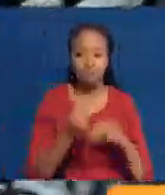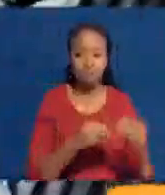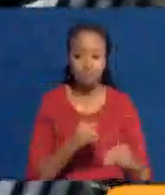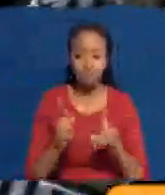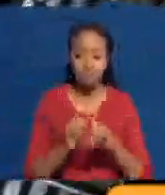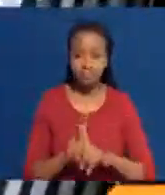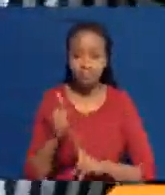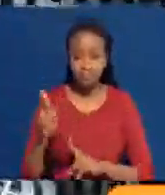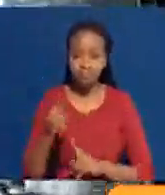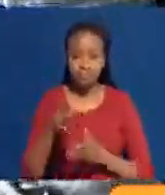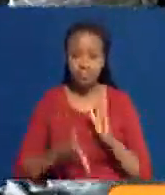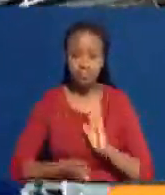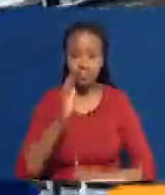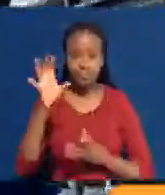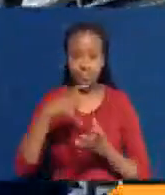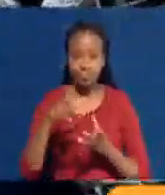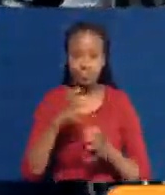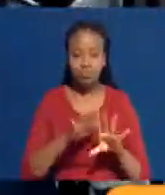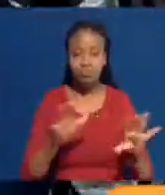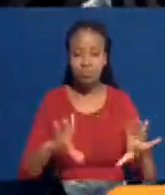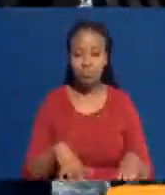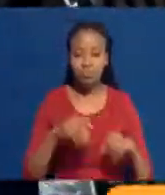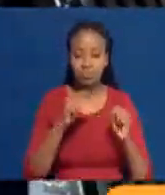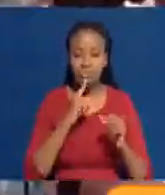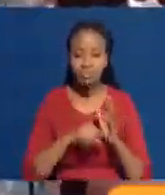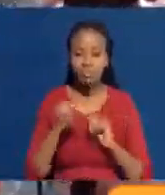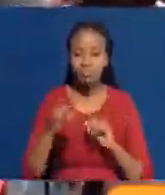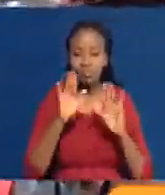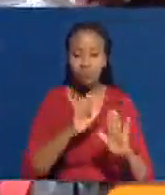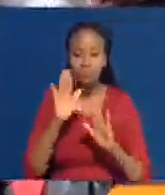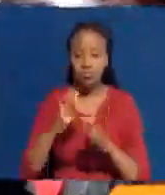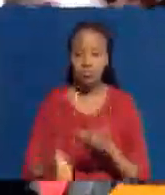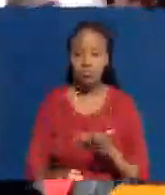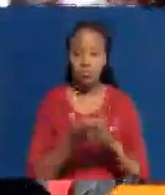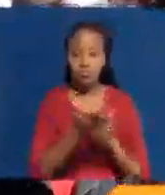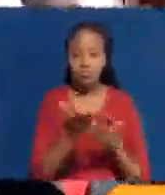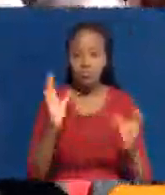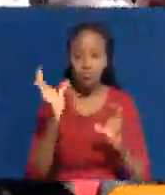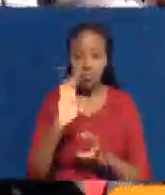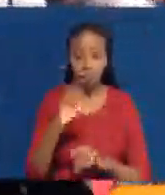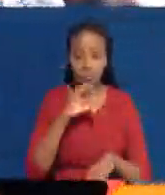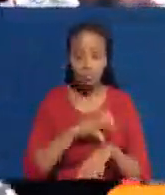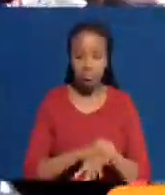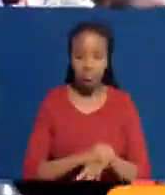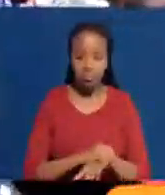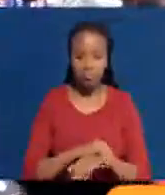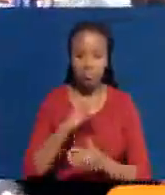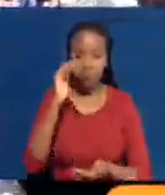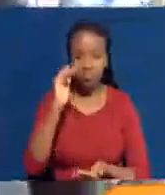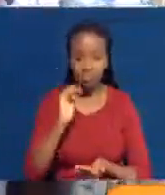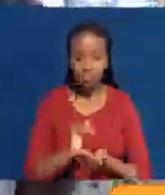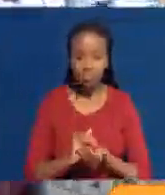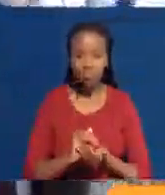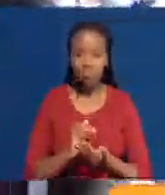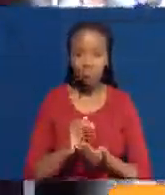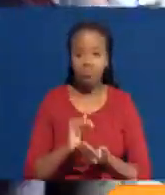Quickmart head of marketing, Betty Wamaitha, says the campaign will see customers enjoy massive discounts of up to 50%